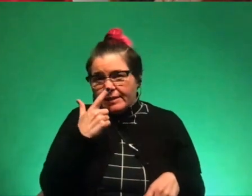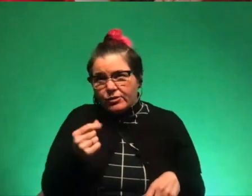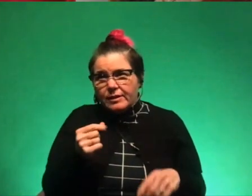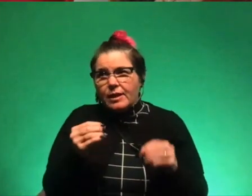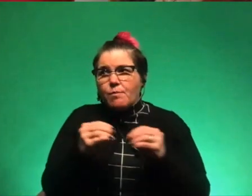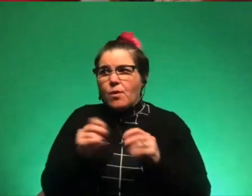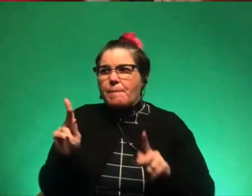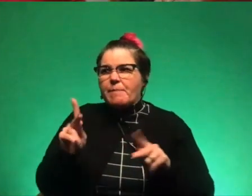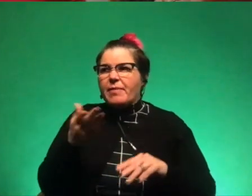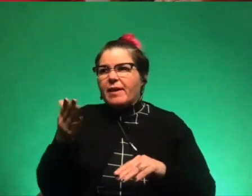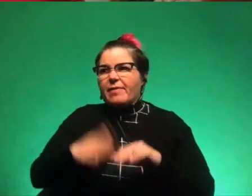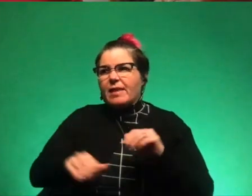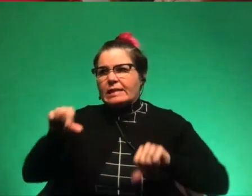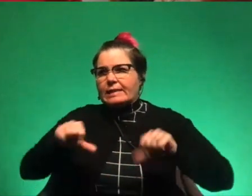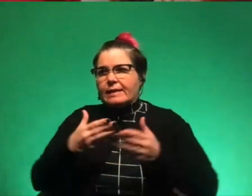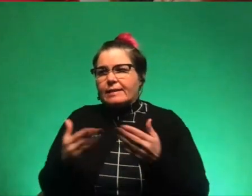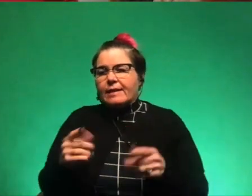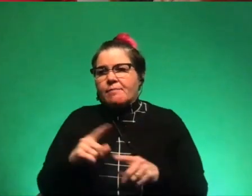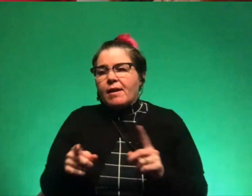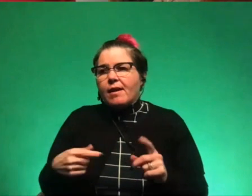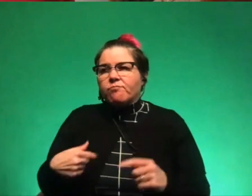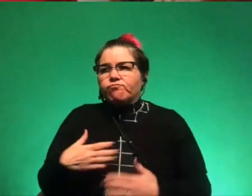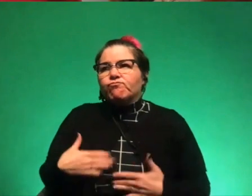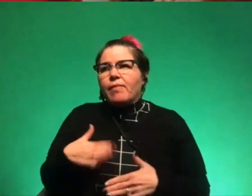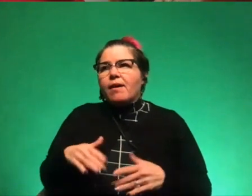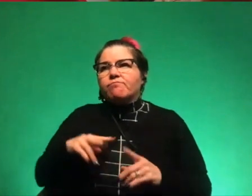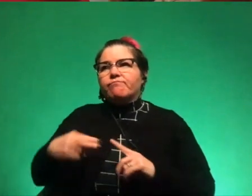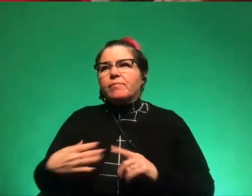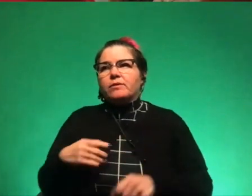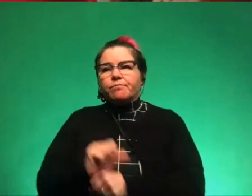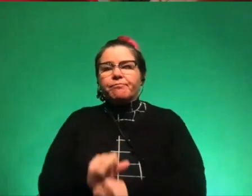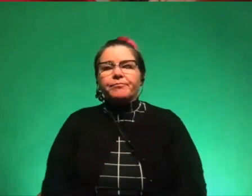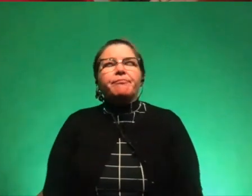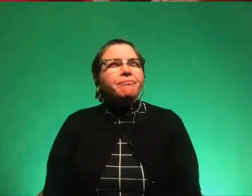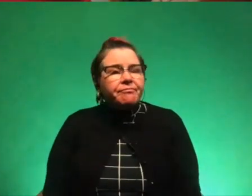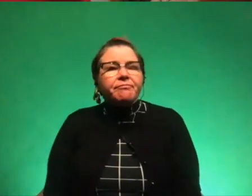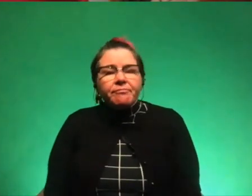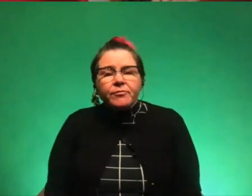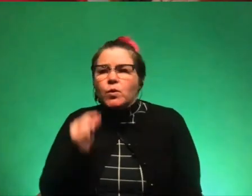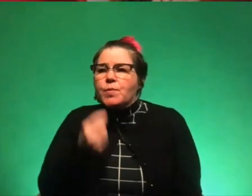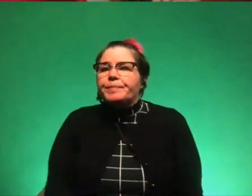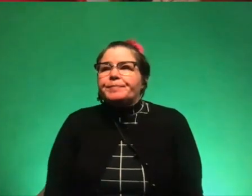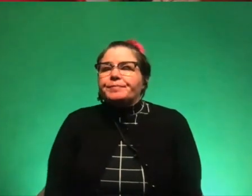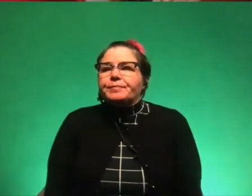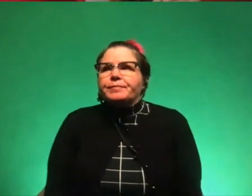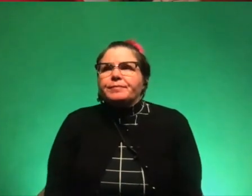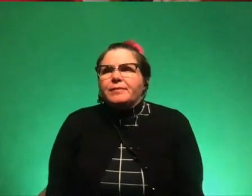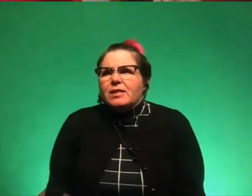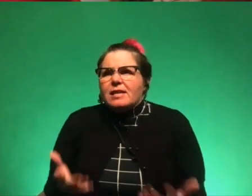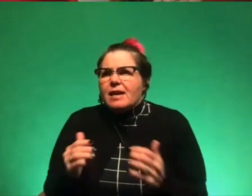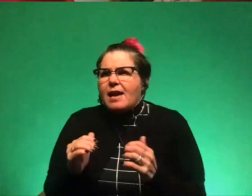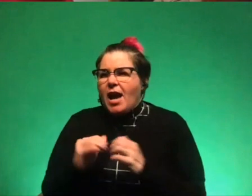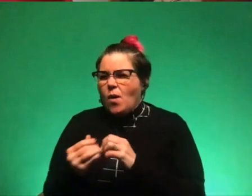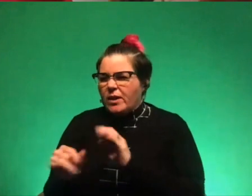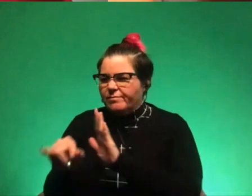people thing than a science thing, but it's interesting, and I really enjoy that aspect. Very cool. So how can you tell what